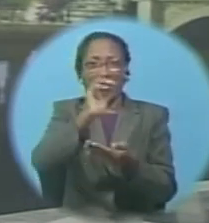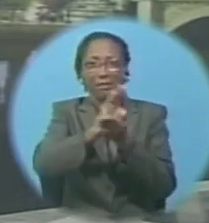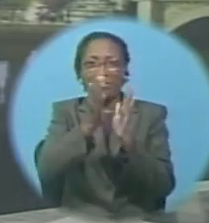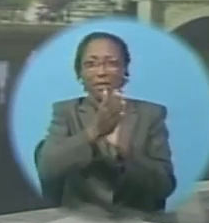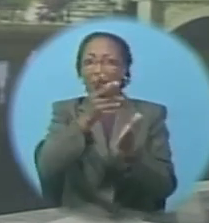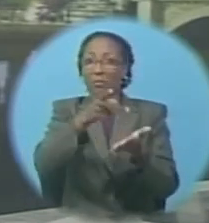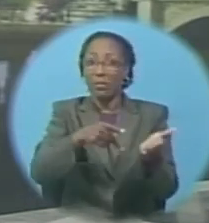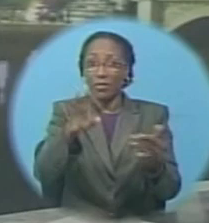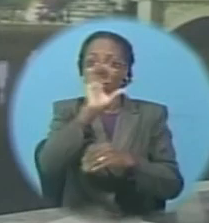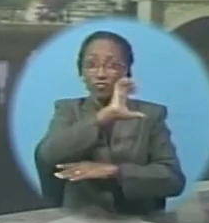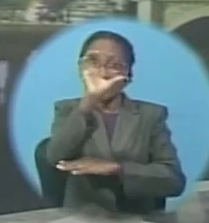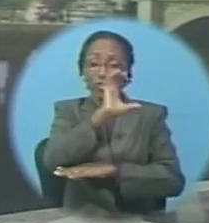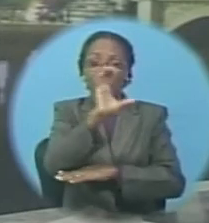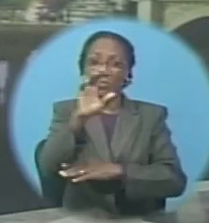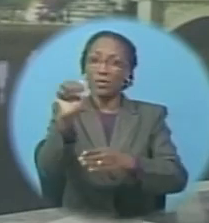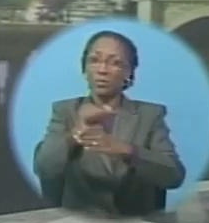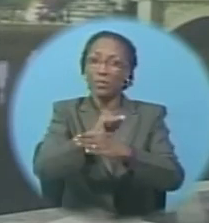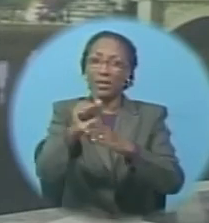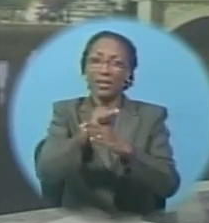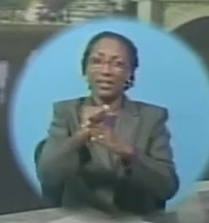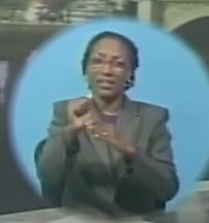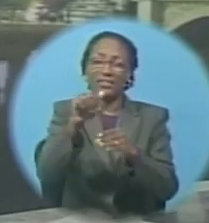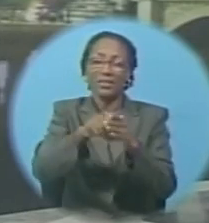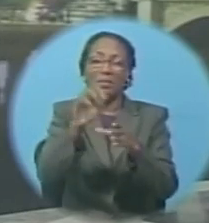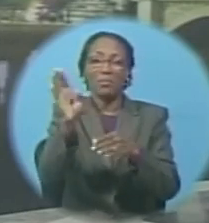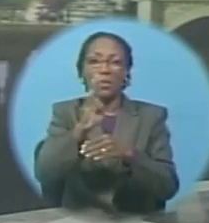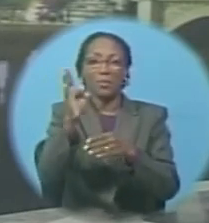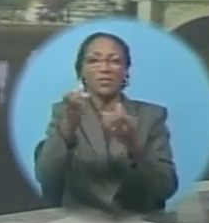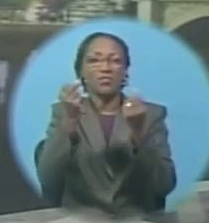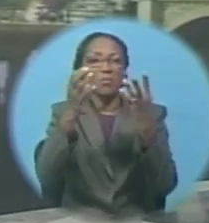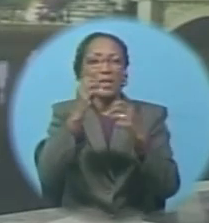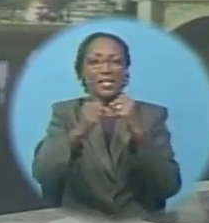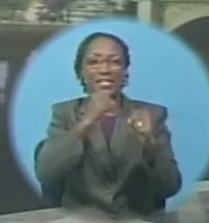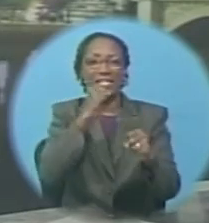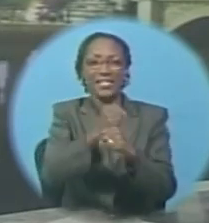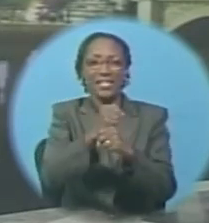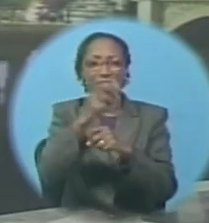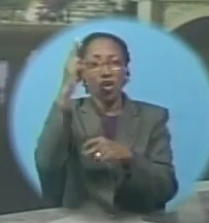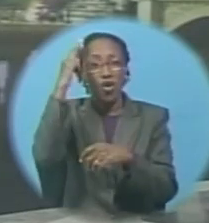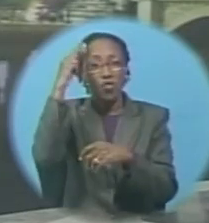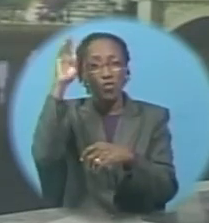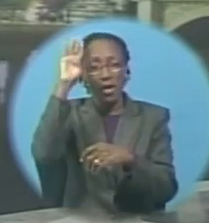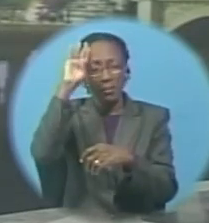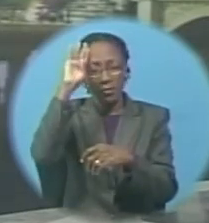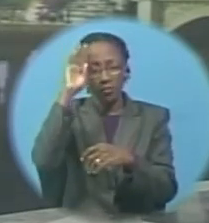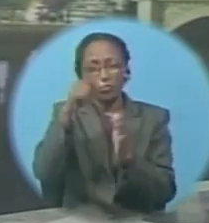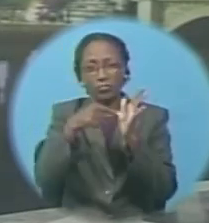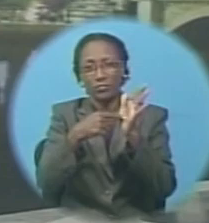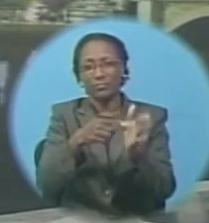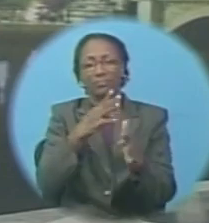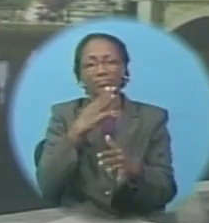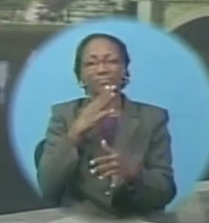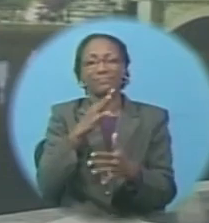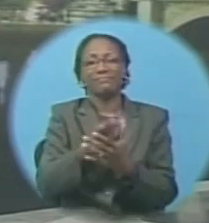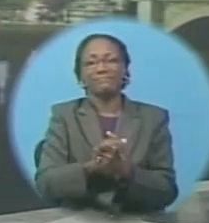Christmas tradition in Barbados for many years. But do you really know how to make it? Ryan Broom has the story.